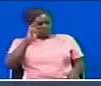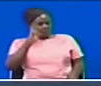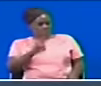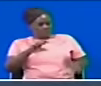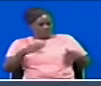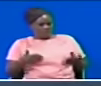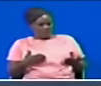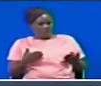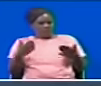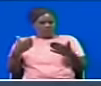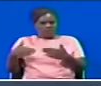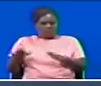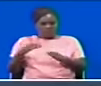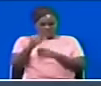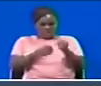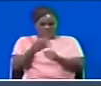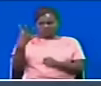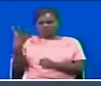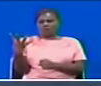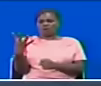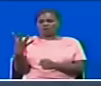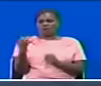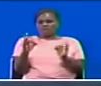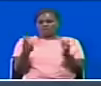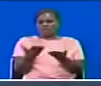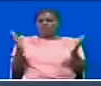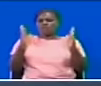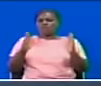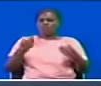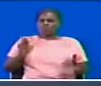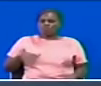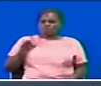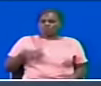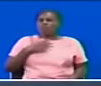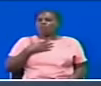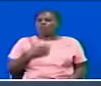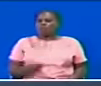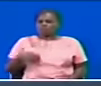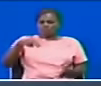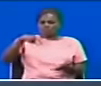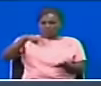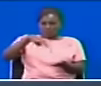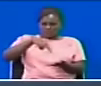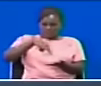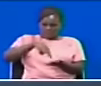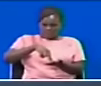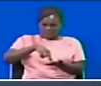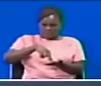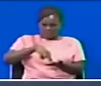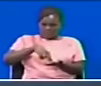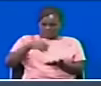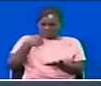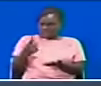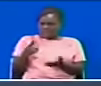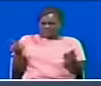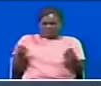today, we've moved on now 4 years. If any woman today would wish to now go back in the same, what will be, she'll be